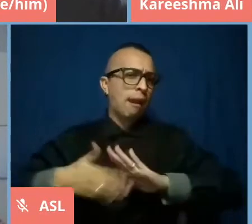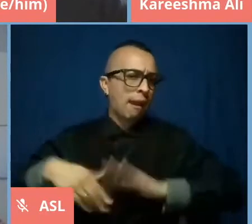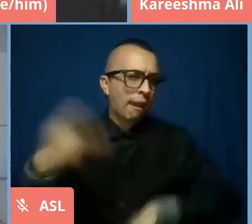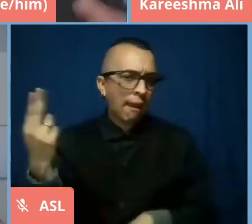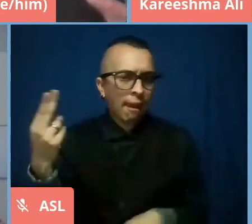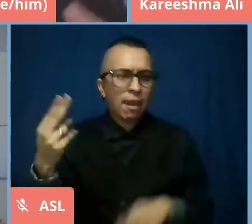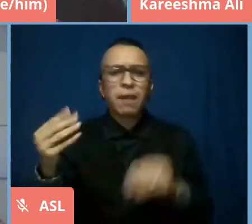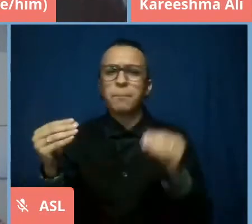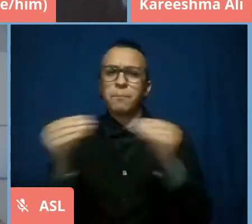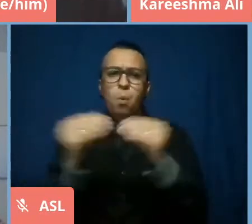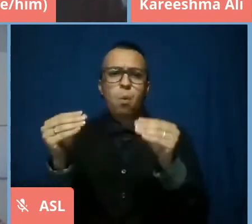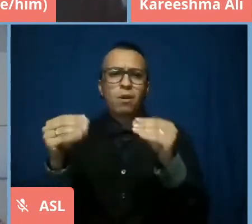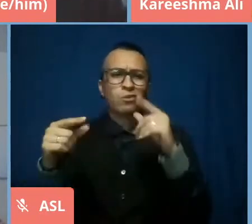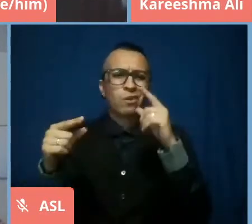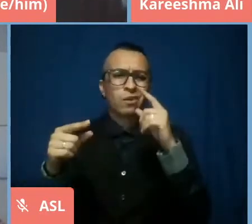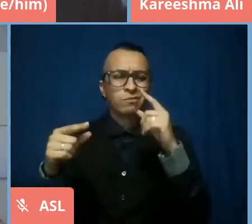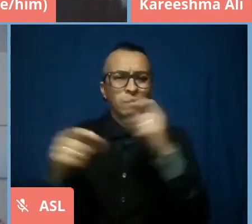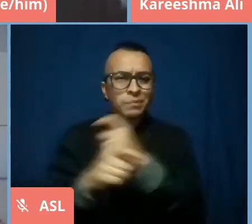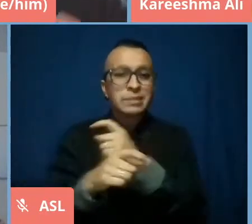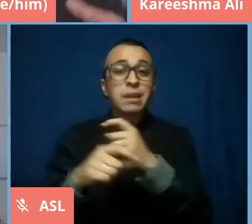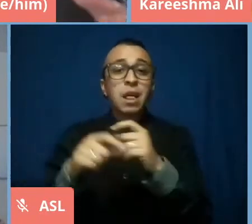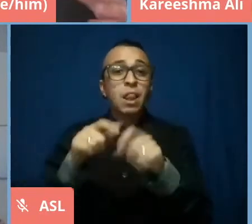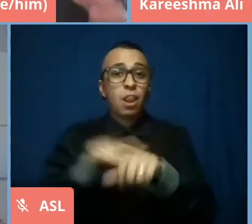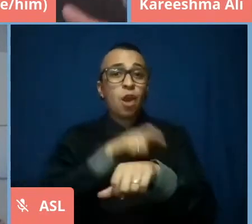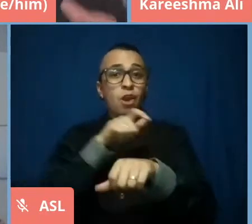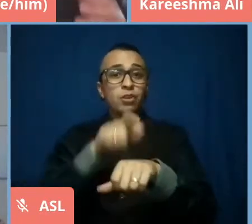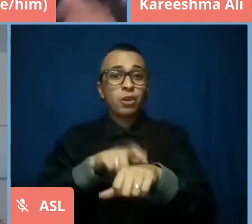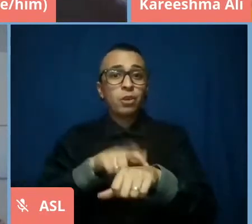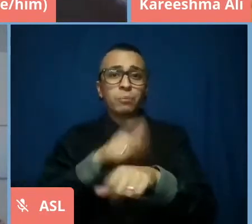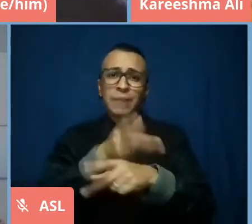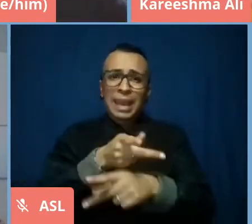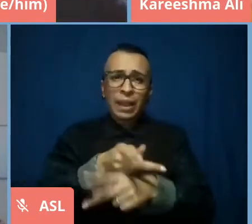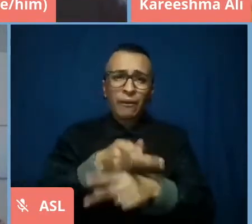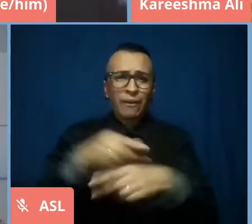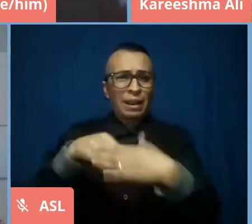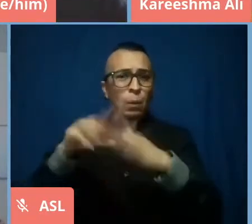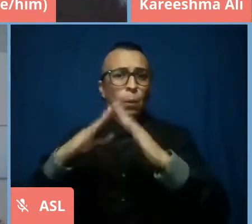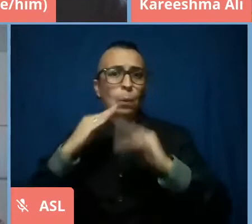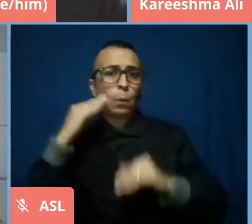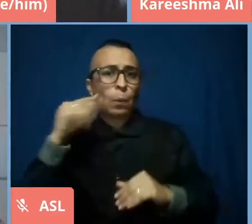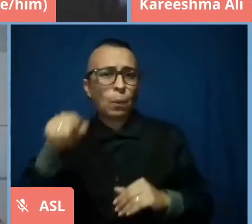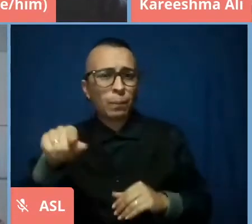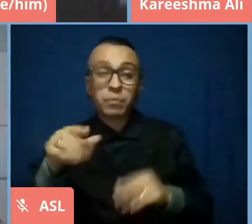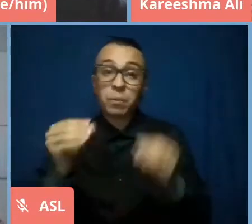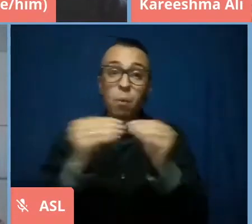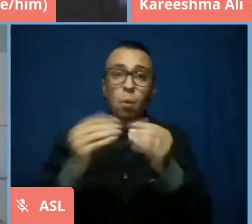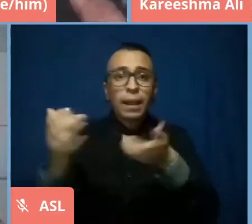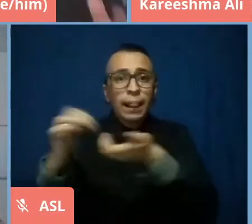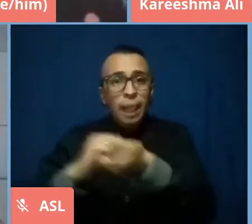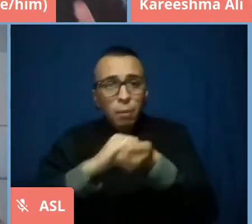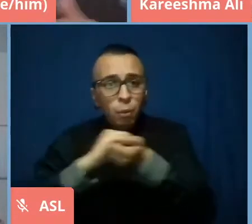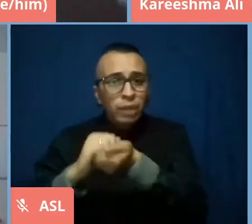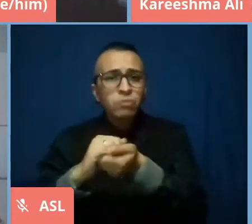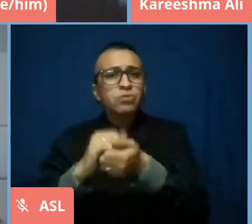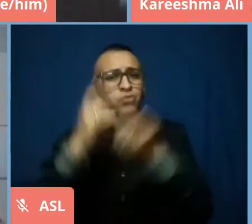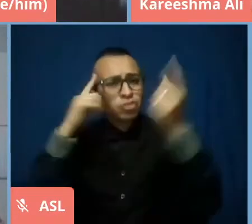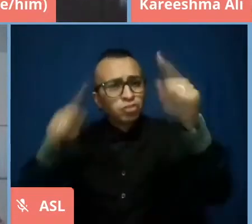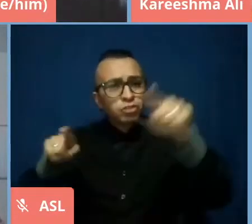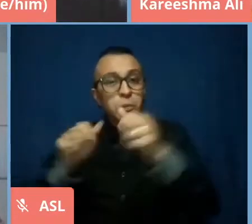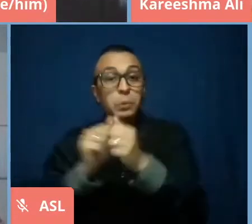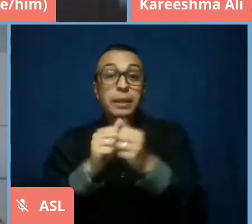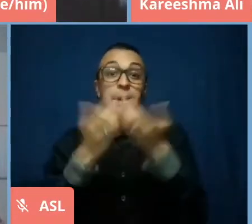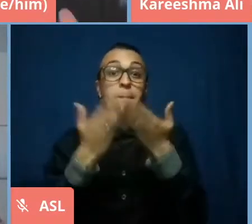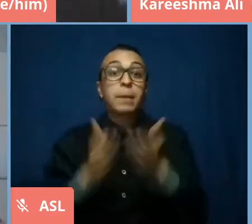comprehensive long-term services and supports, more collaboration between public and